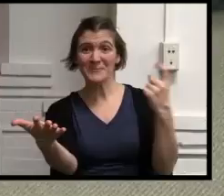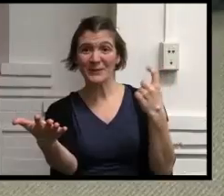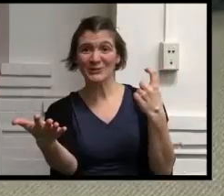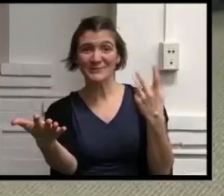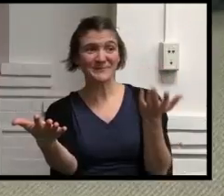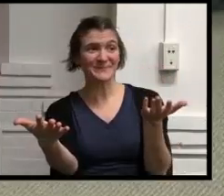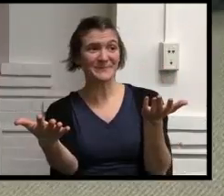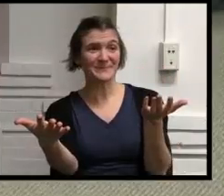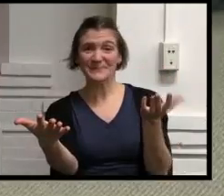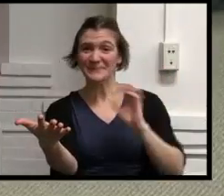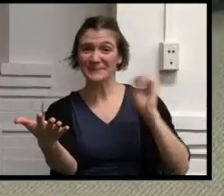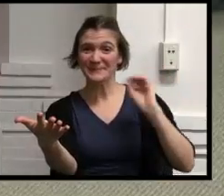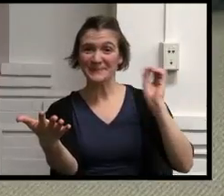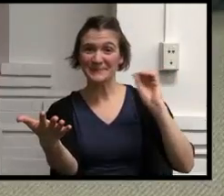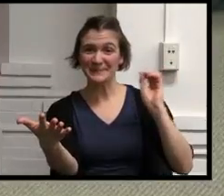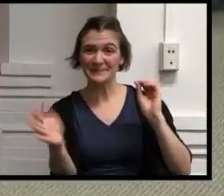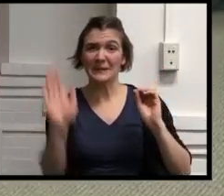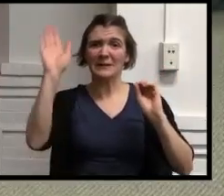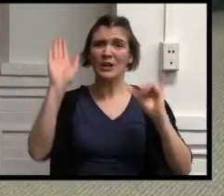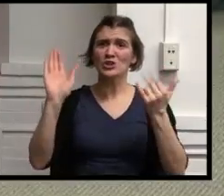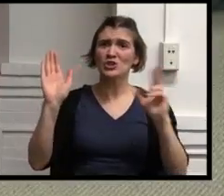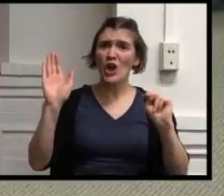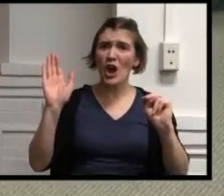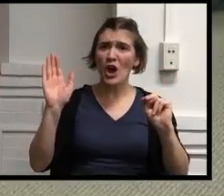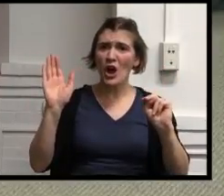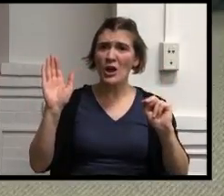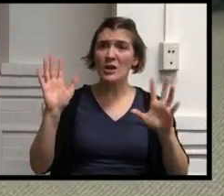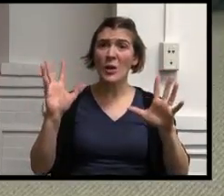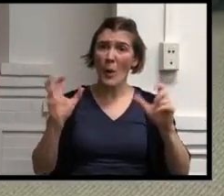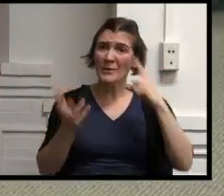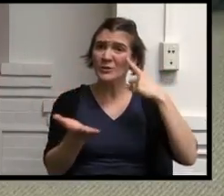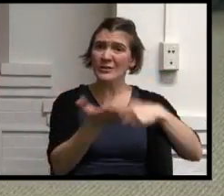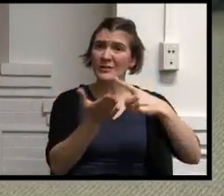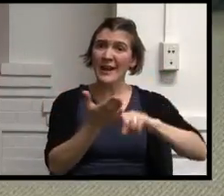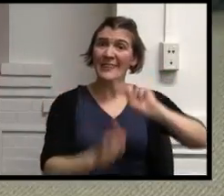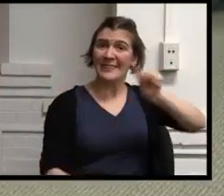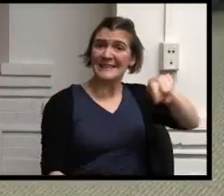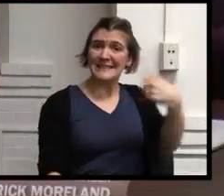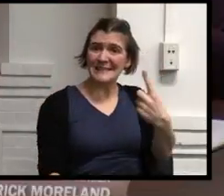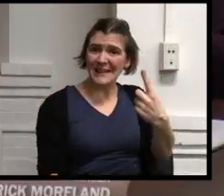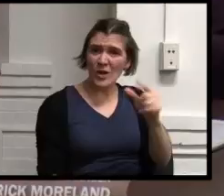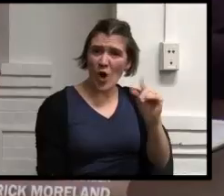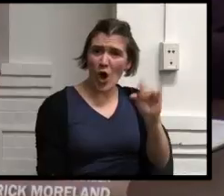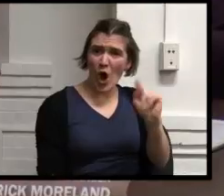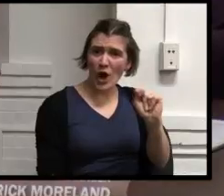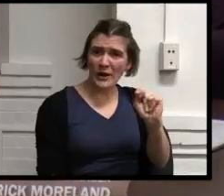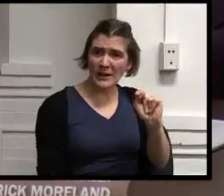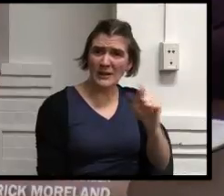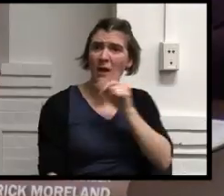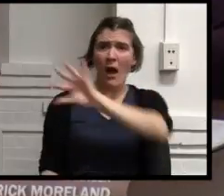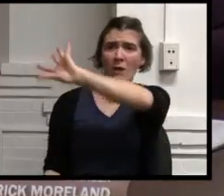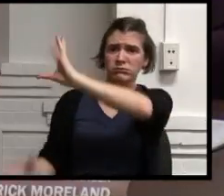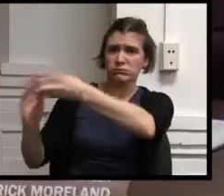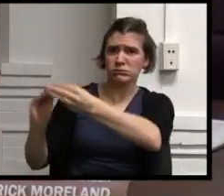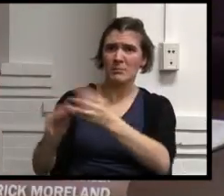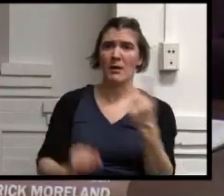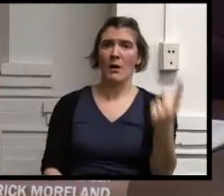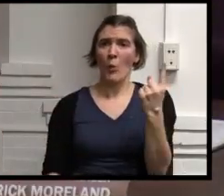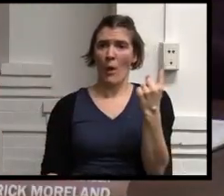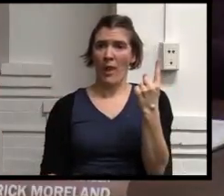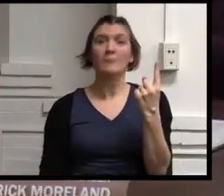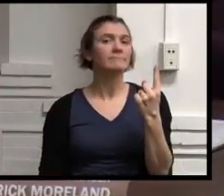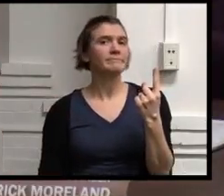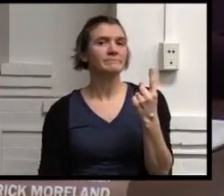questions? Should I go on to the single audit? Yes, please. All right. So the single